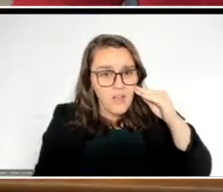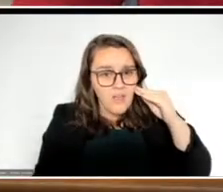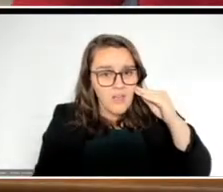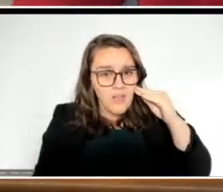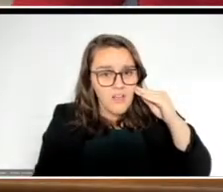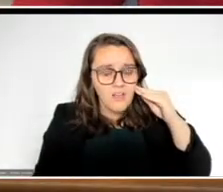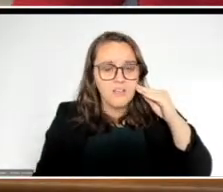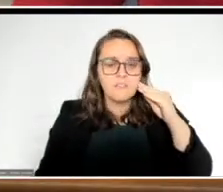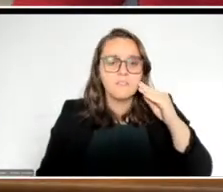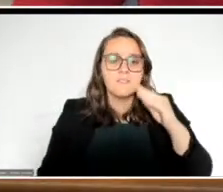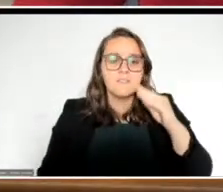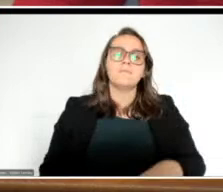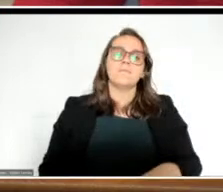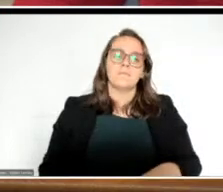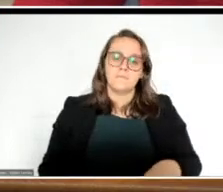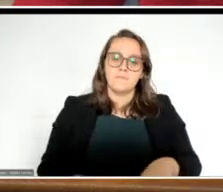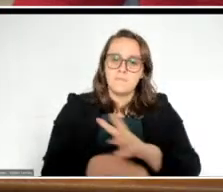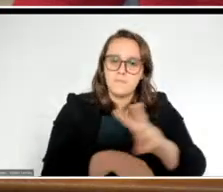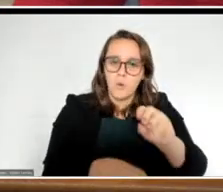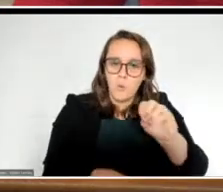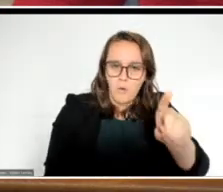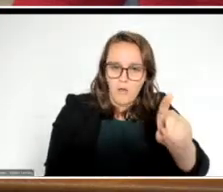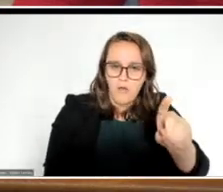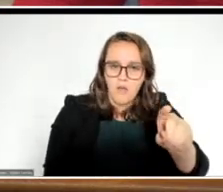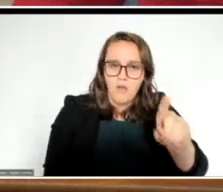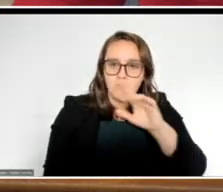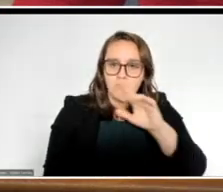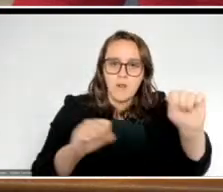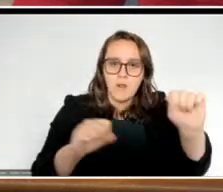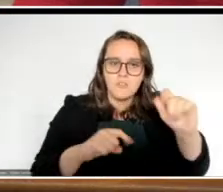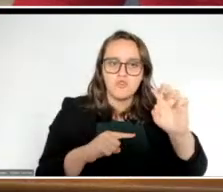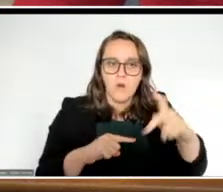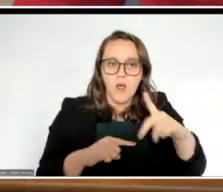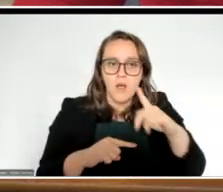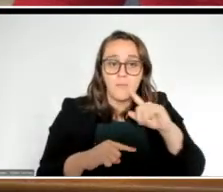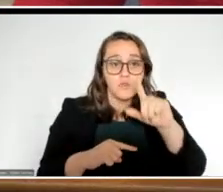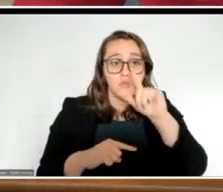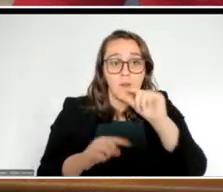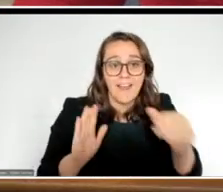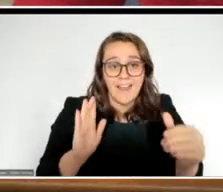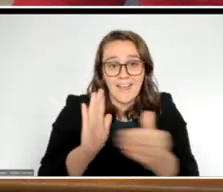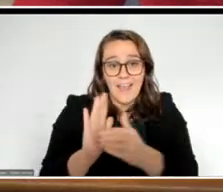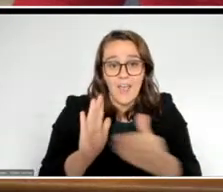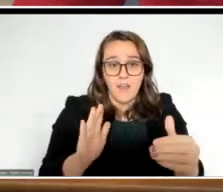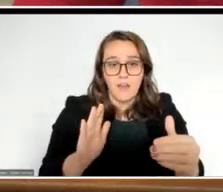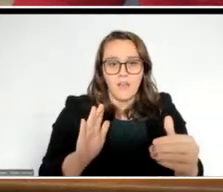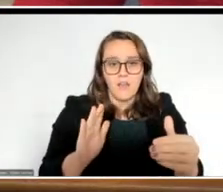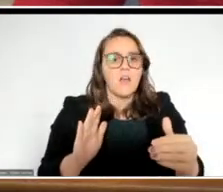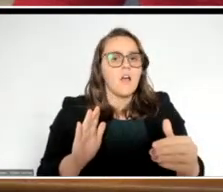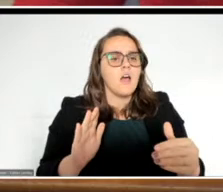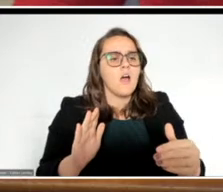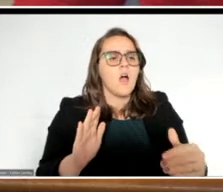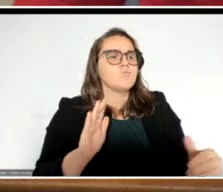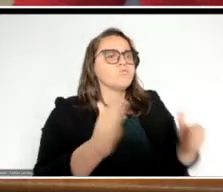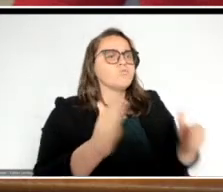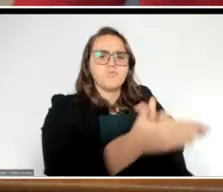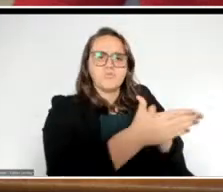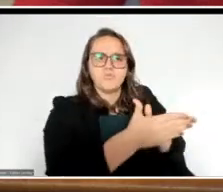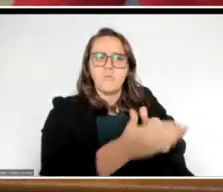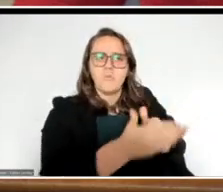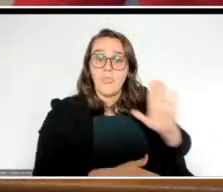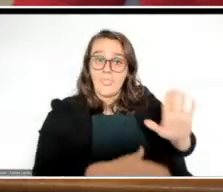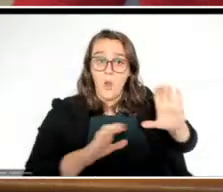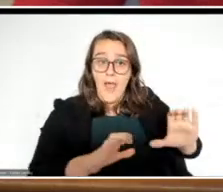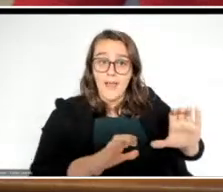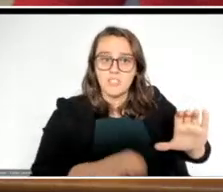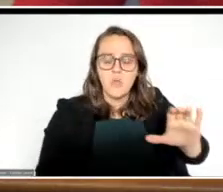Finally, at 6:01, President Trump tweeted again, not to condemn the mass violence in any way, but rather to excuse and glorify